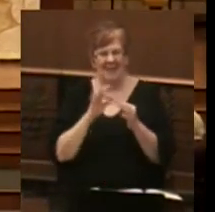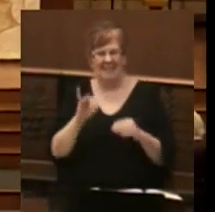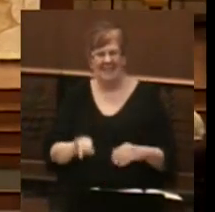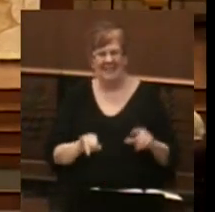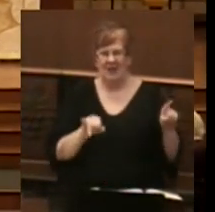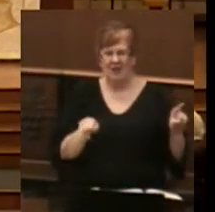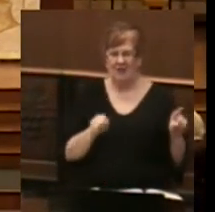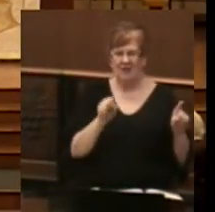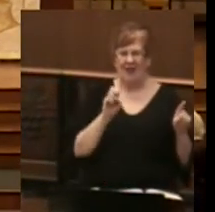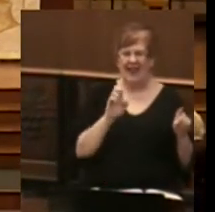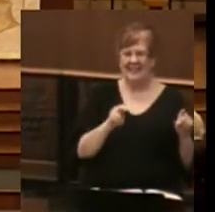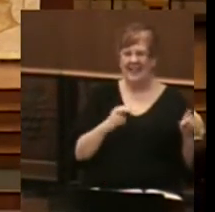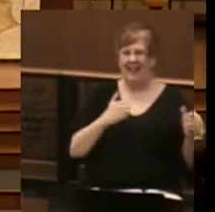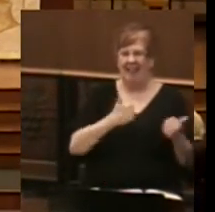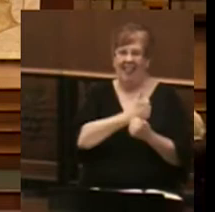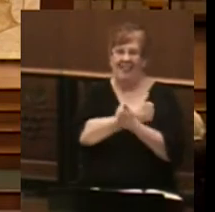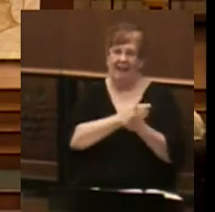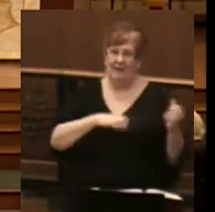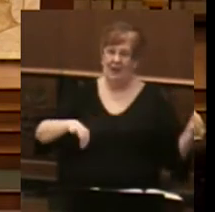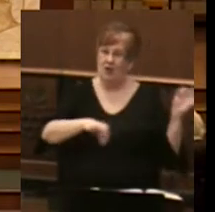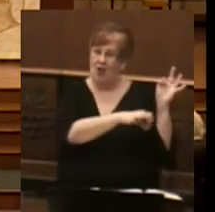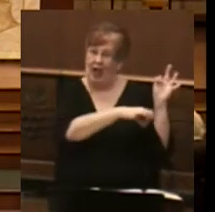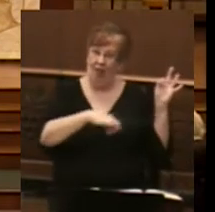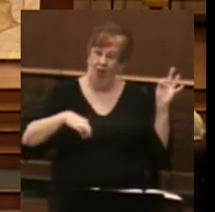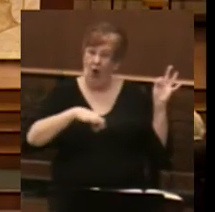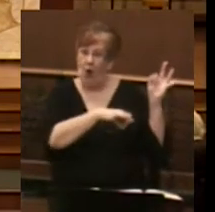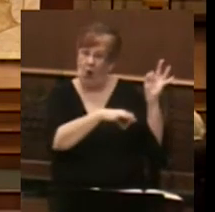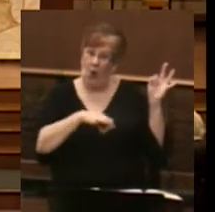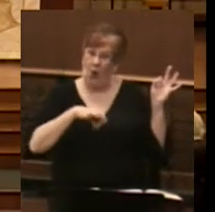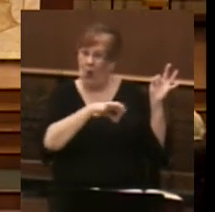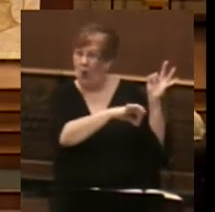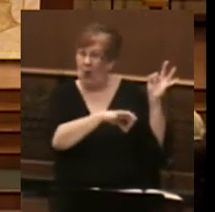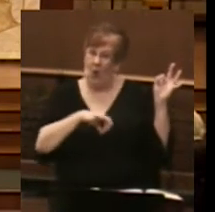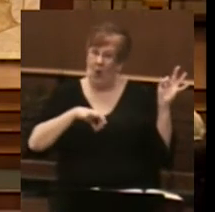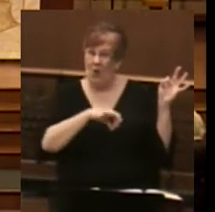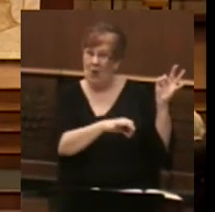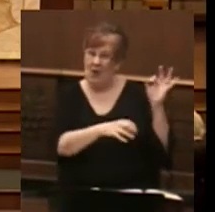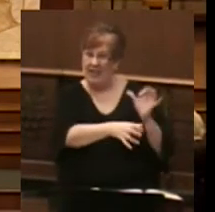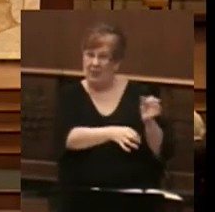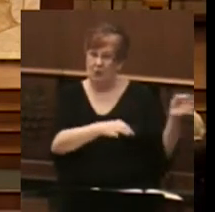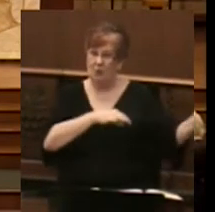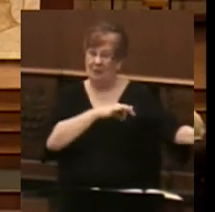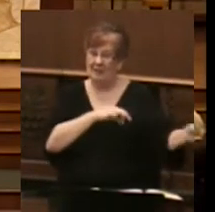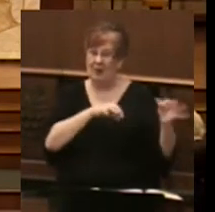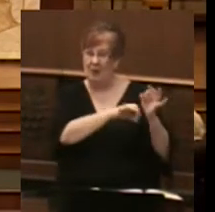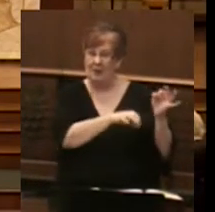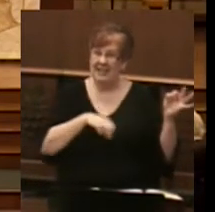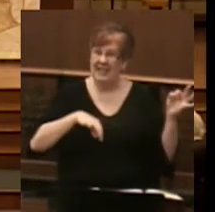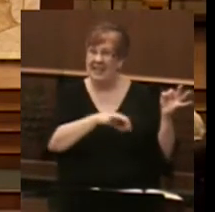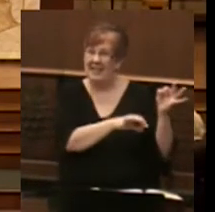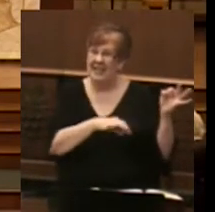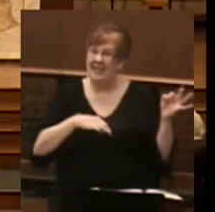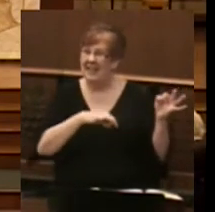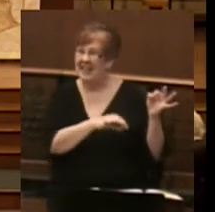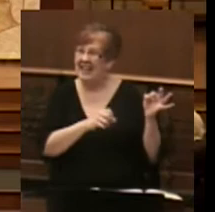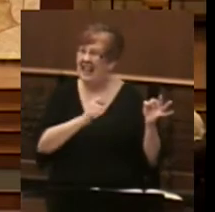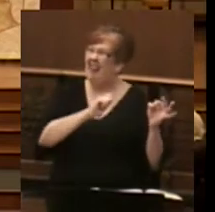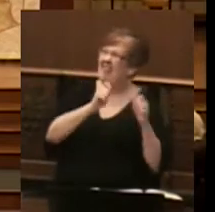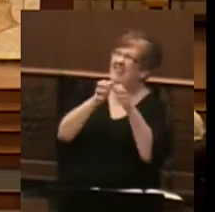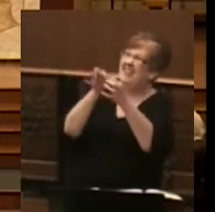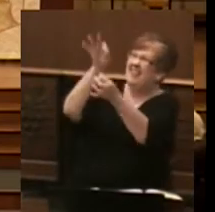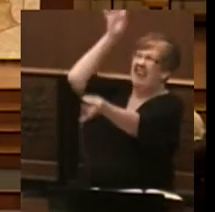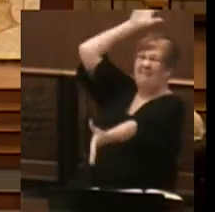he loved to play the cello, and he turned that cello sideways. He strung the bow on that bass string, and he let her